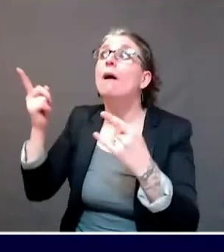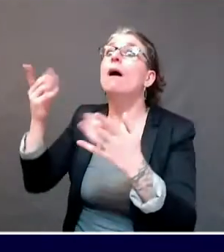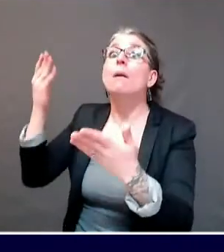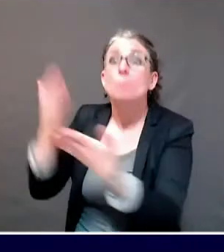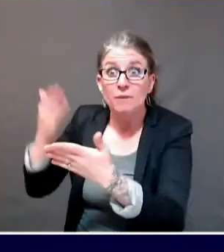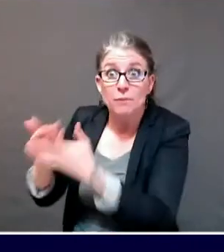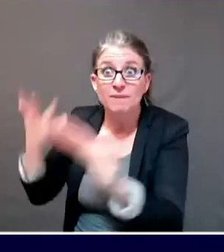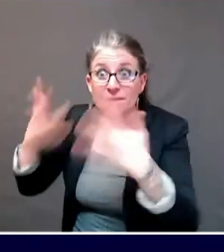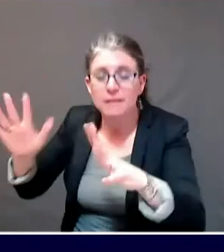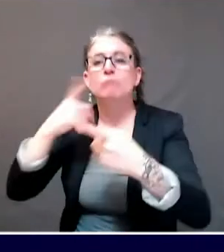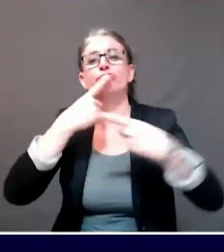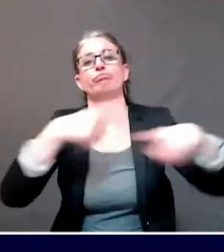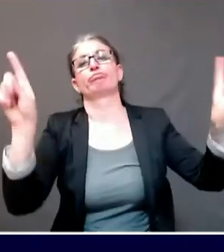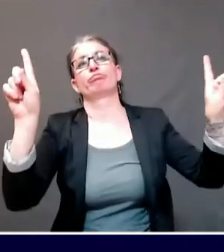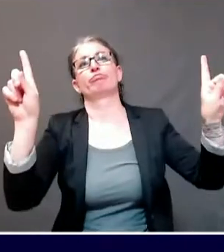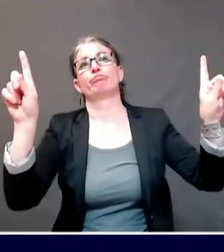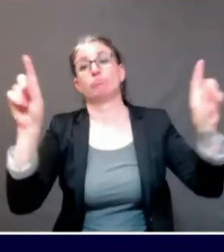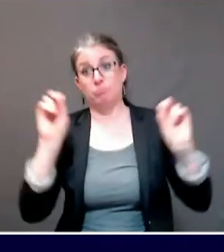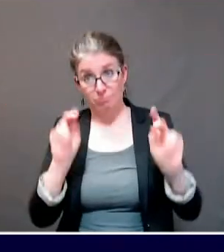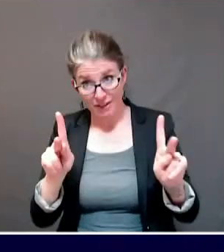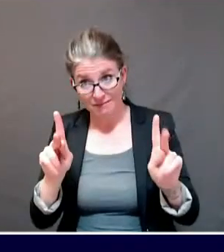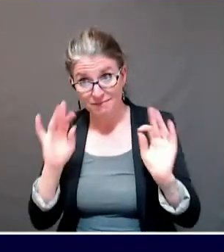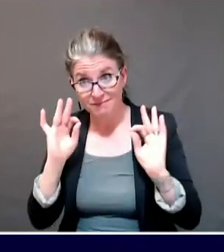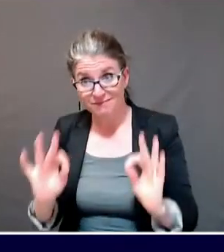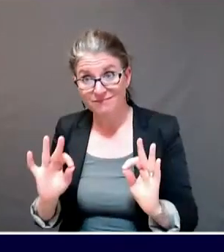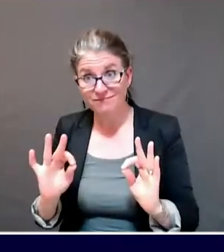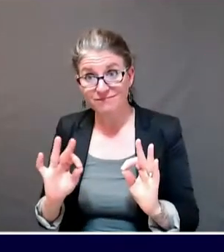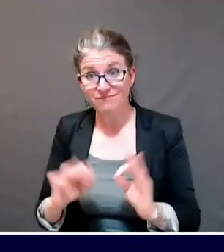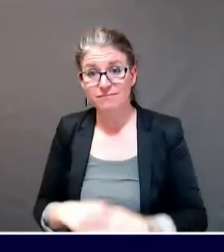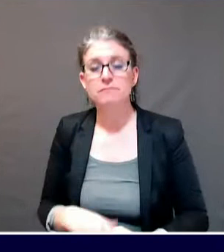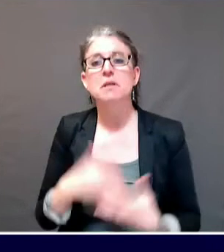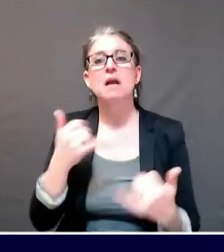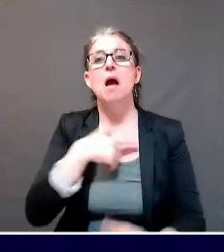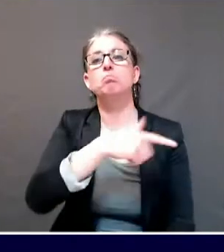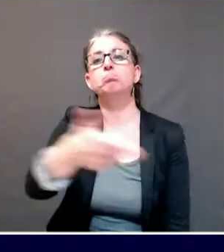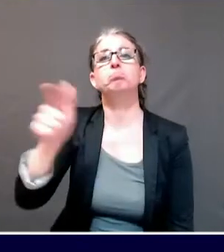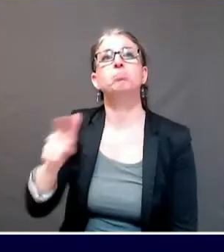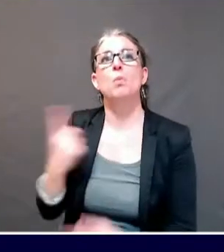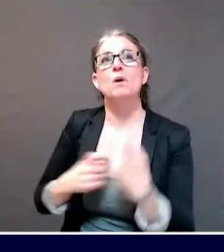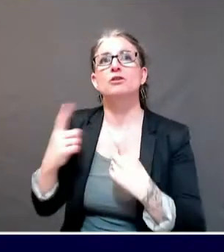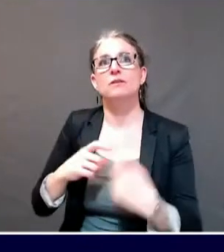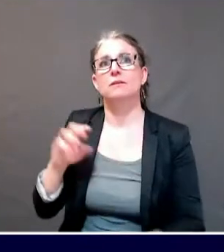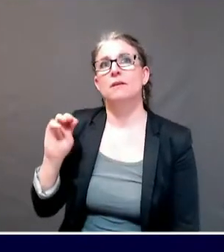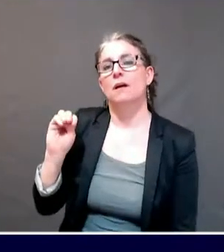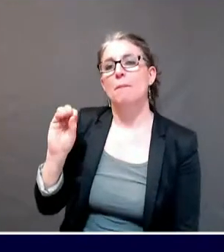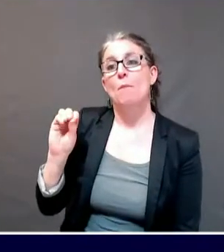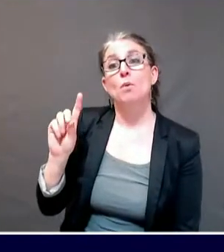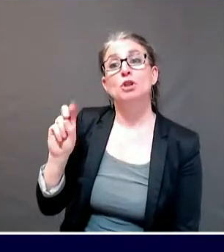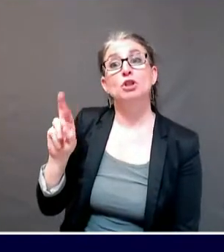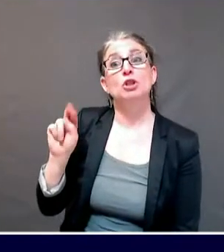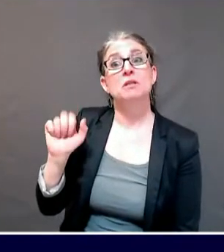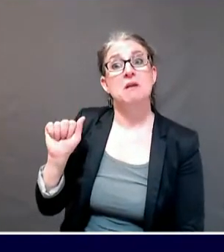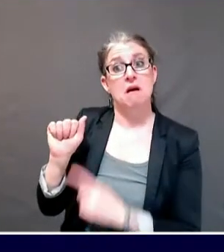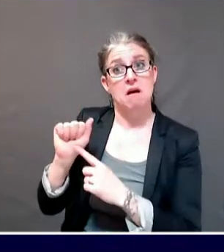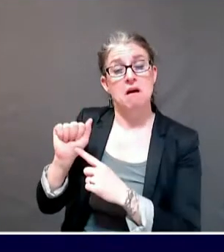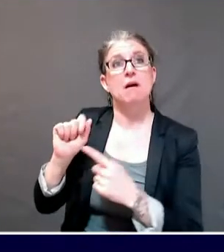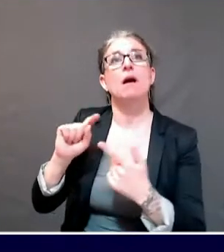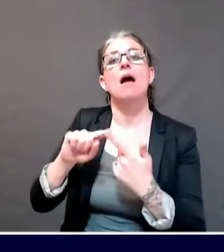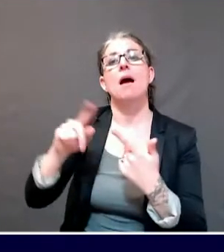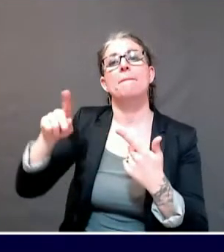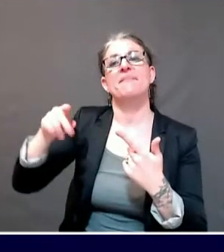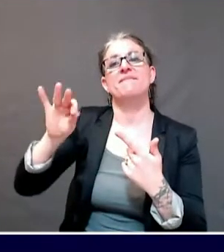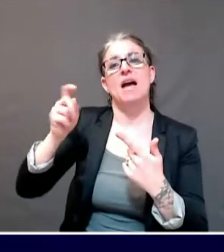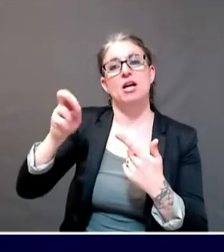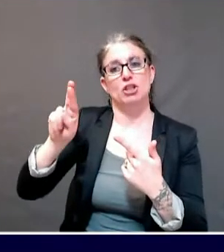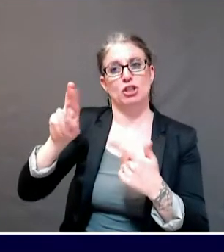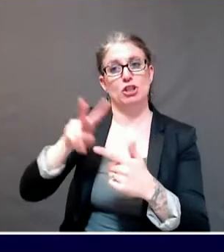bit is, are there any differences between the Moderna and the Pfizer vaccine such that I should ask for one